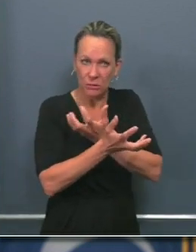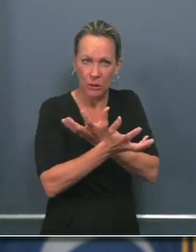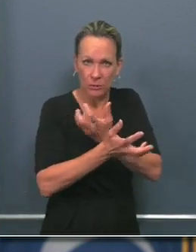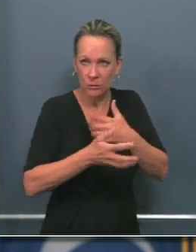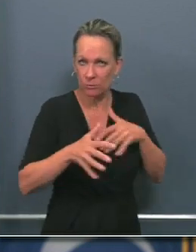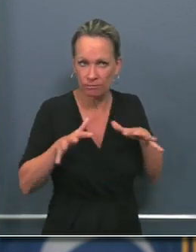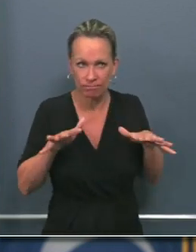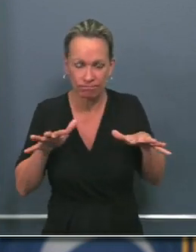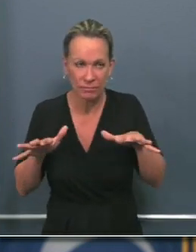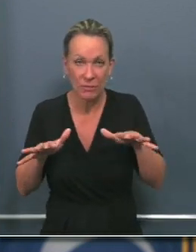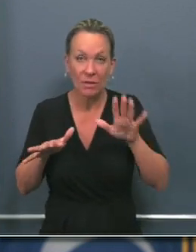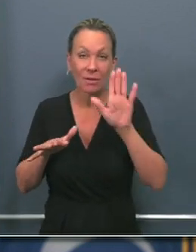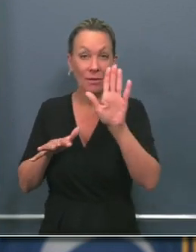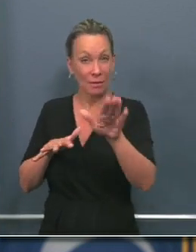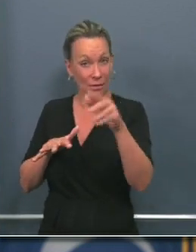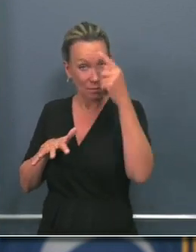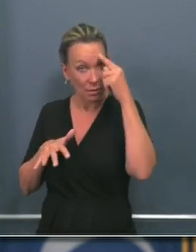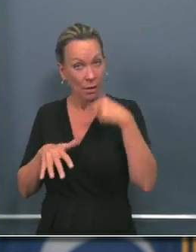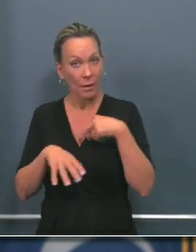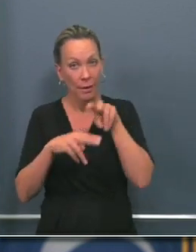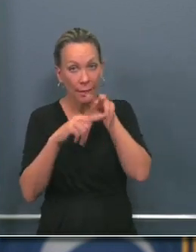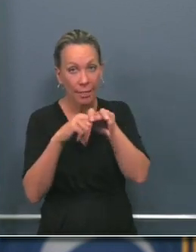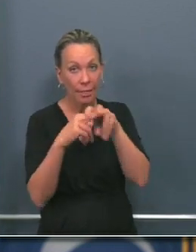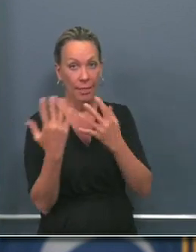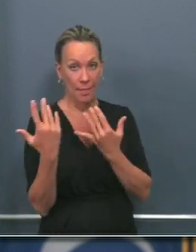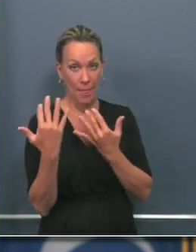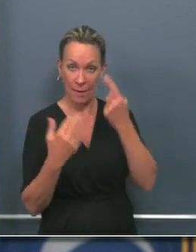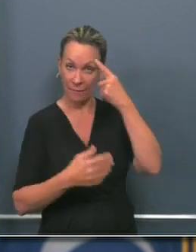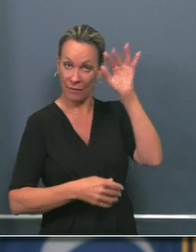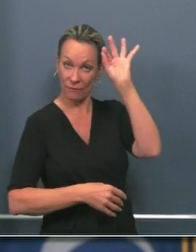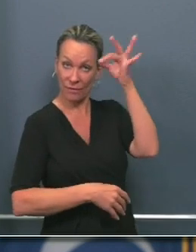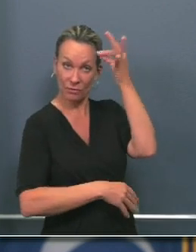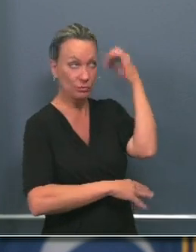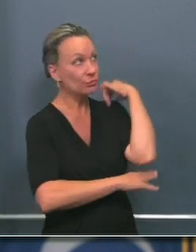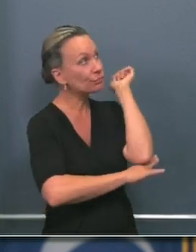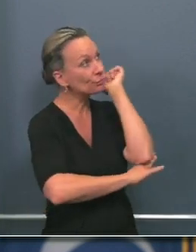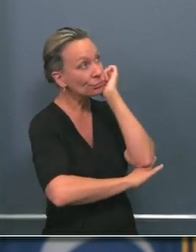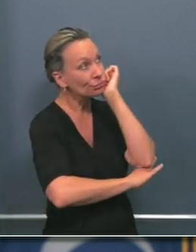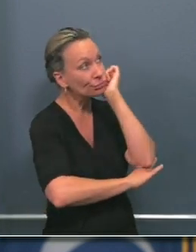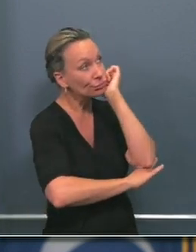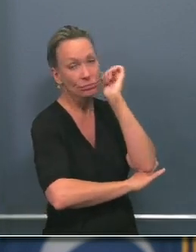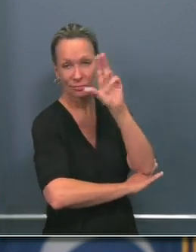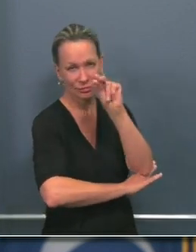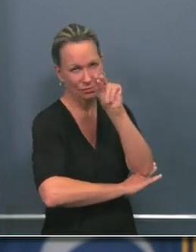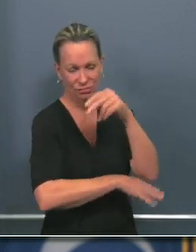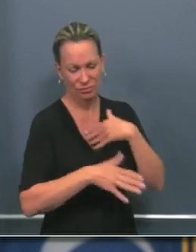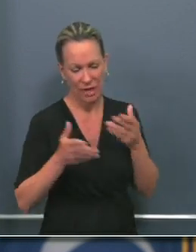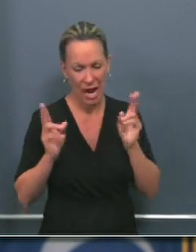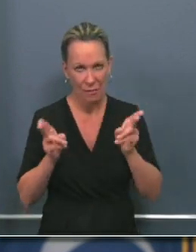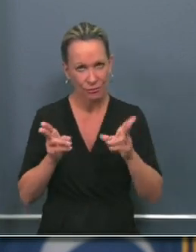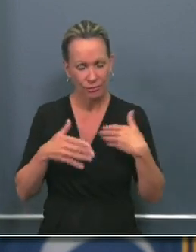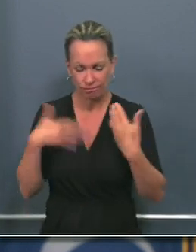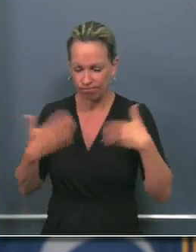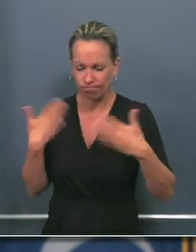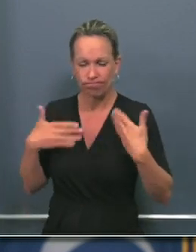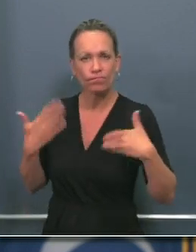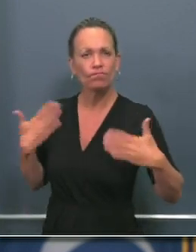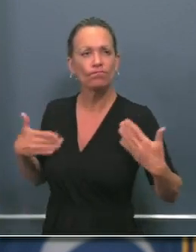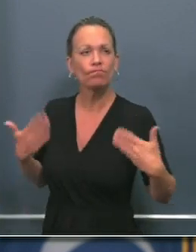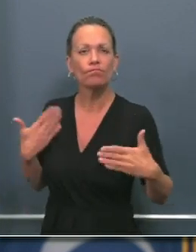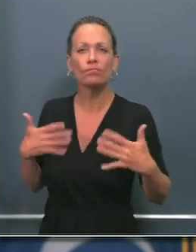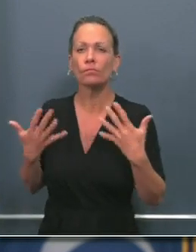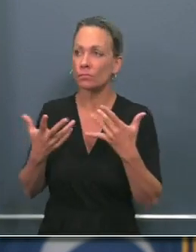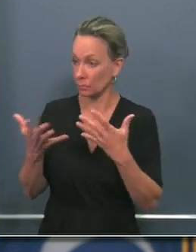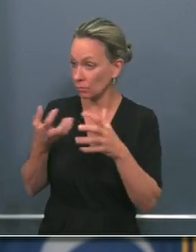government to resolve or solve many of these issues, and that includes on the PPE. Vast majority of the procurement on PPE, as you know, we've